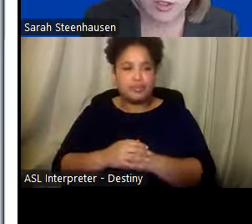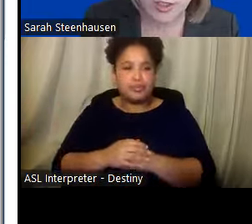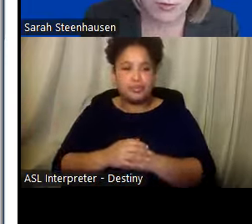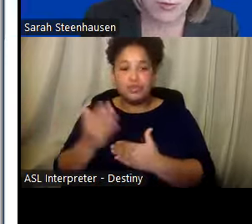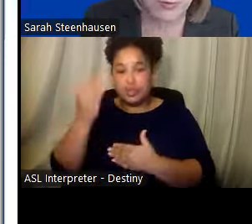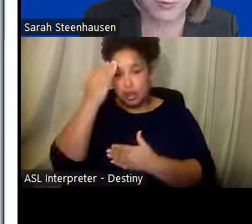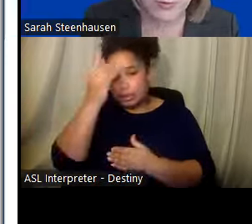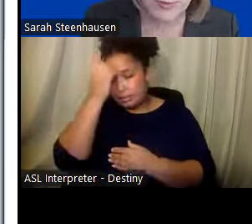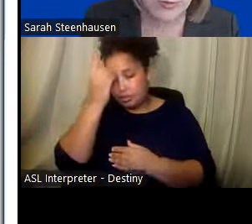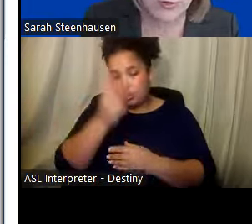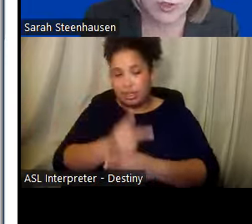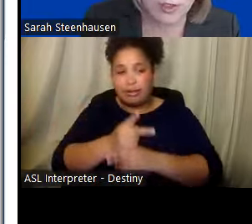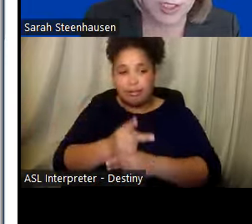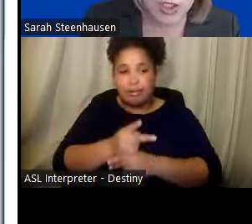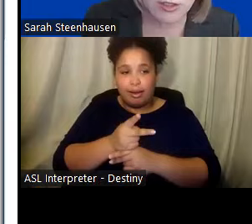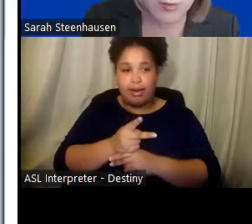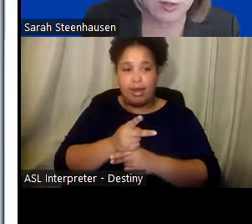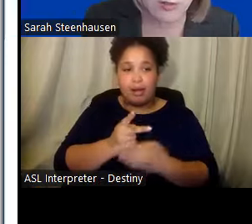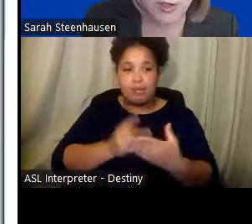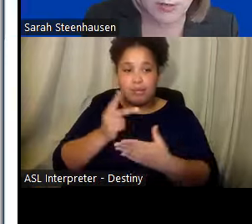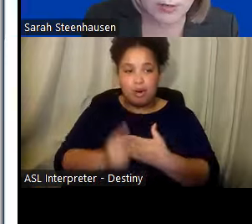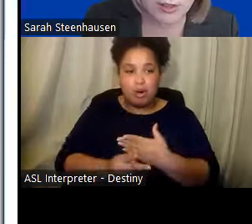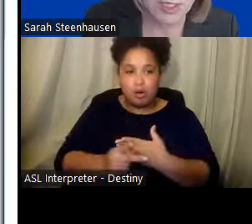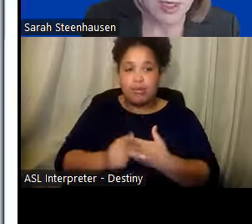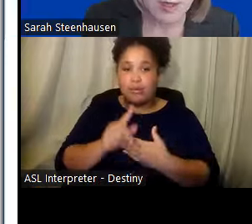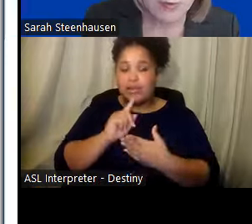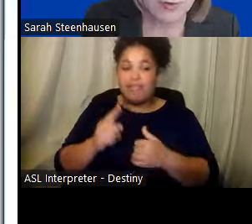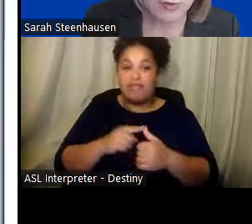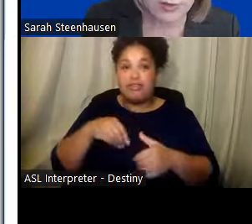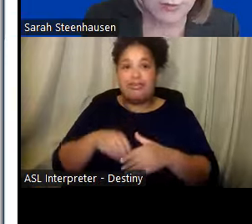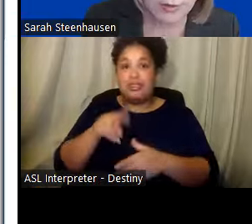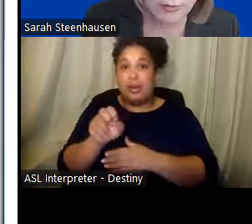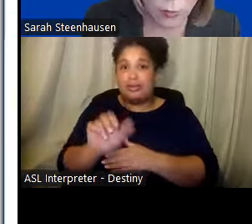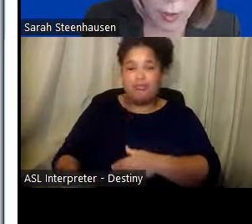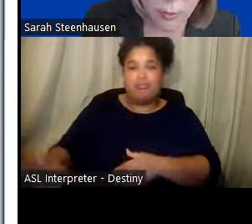Dementia Care Aware program, the first in the nation, has been incredibly